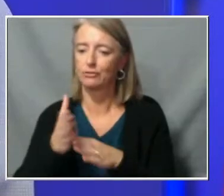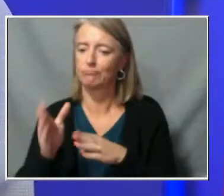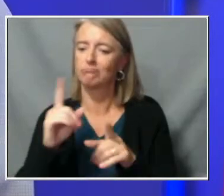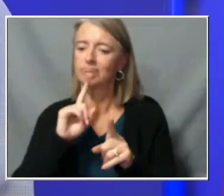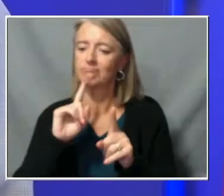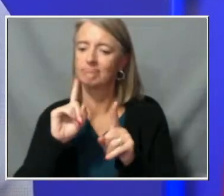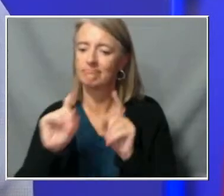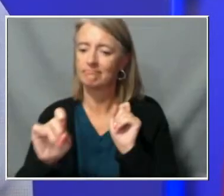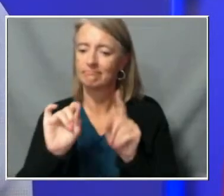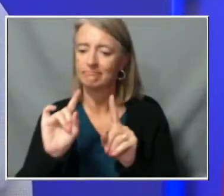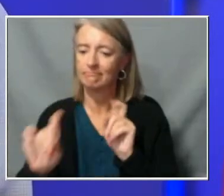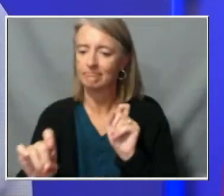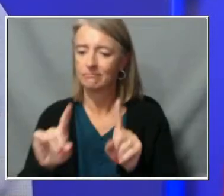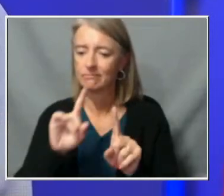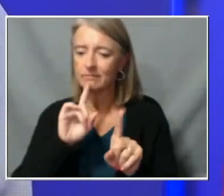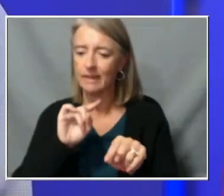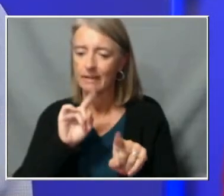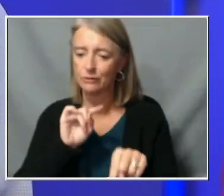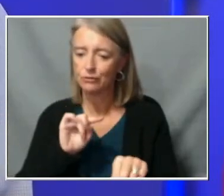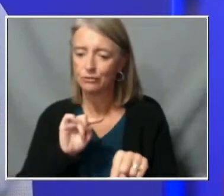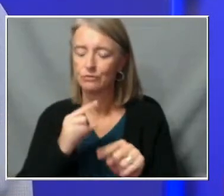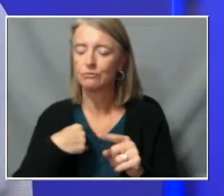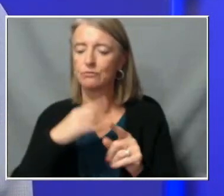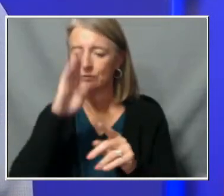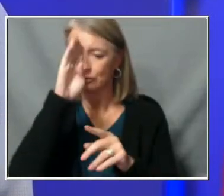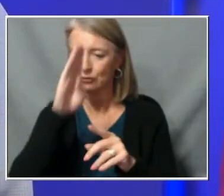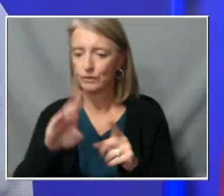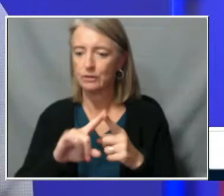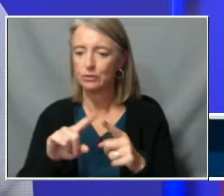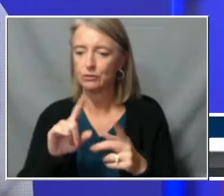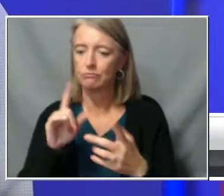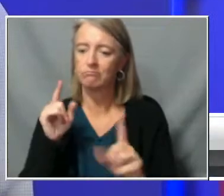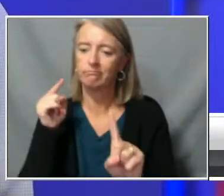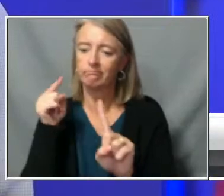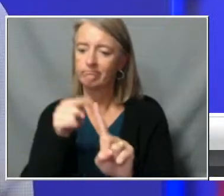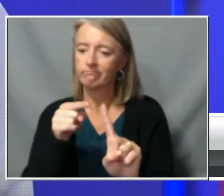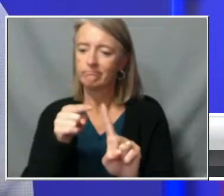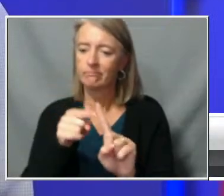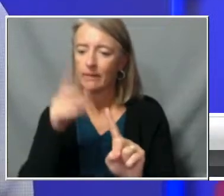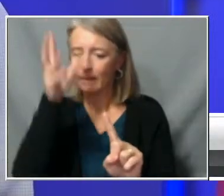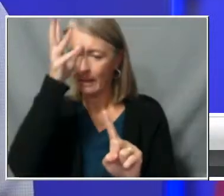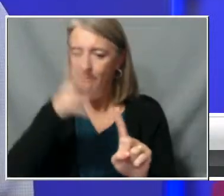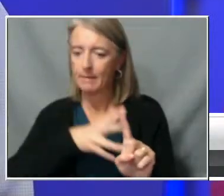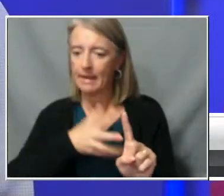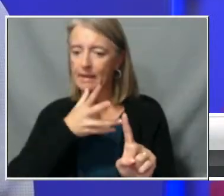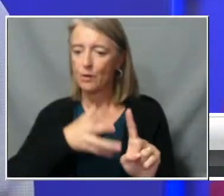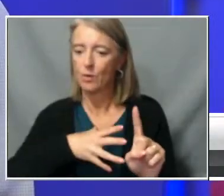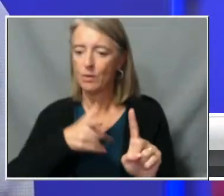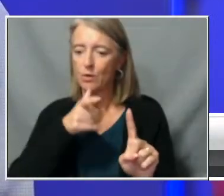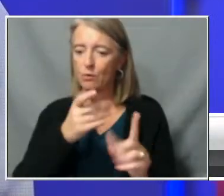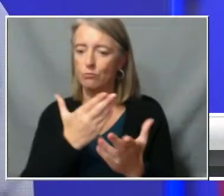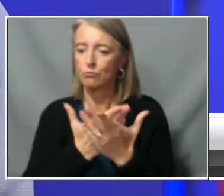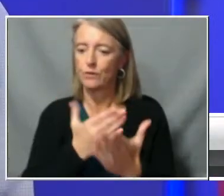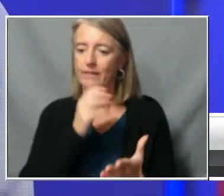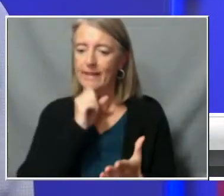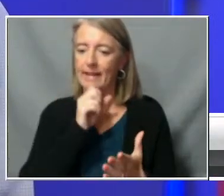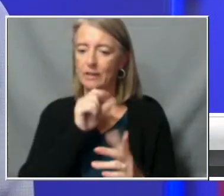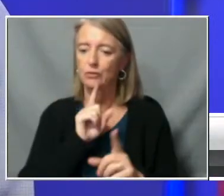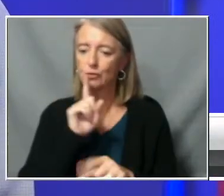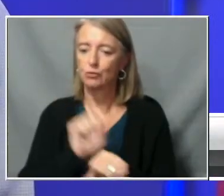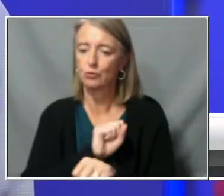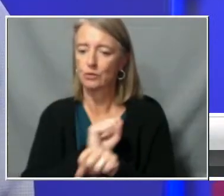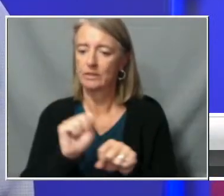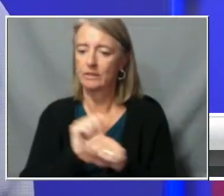asked questions. And we go straight to the source with a man and a woman proving that age truly is